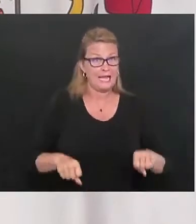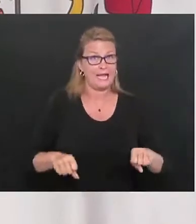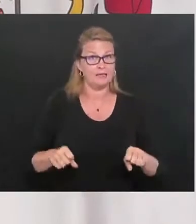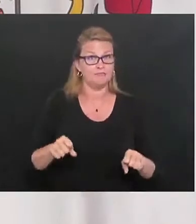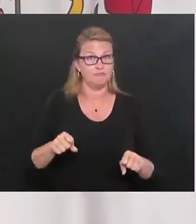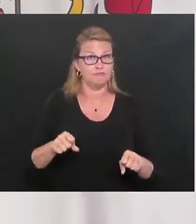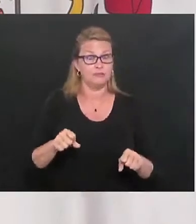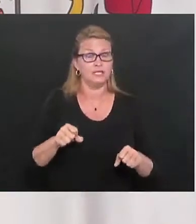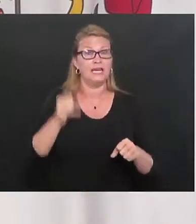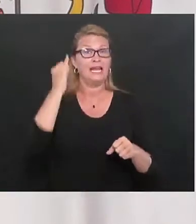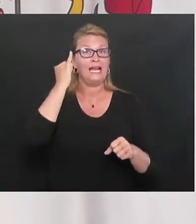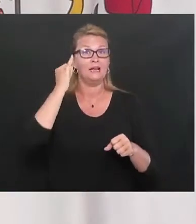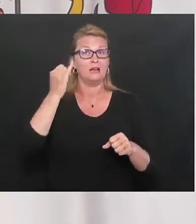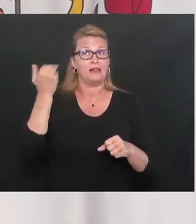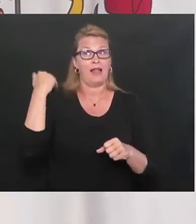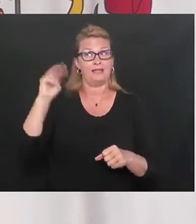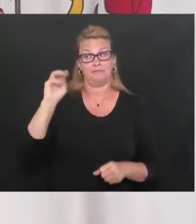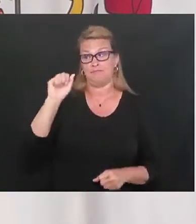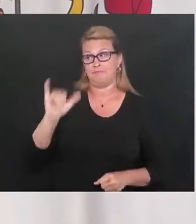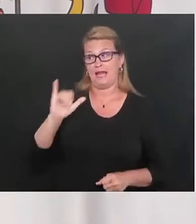effective May 31st,